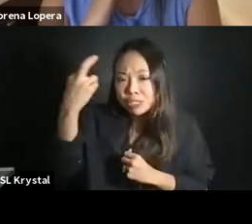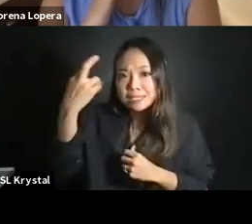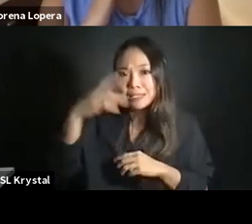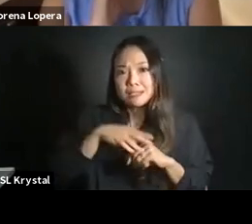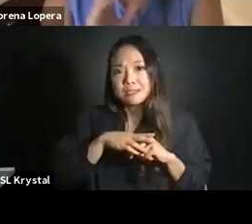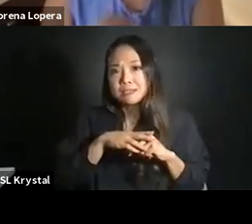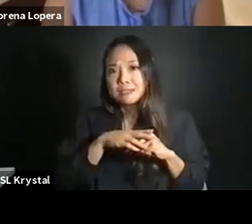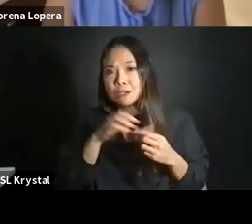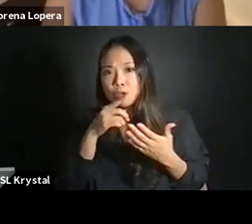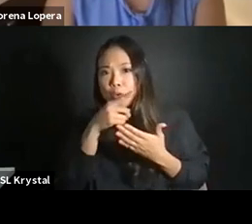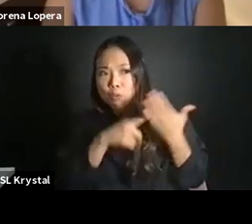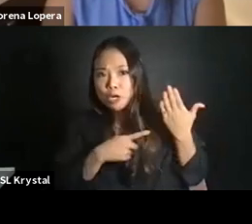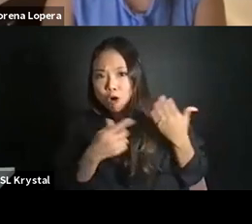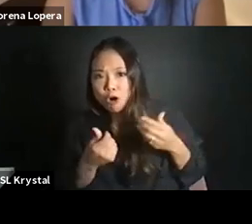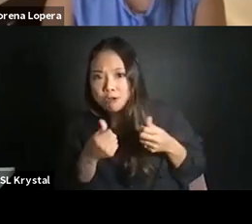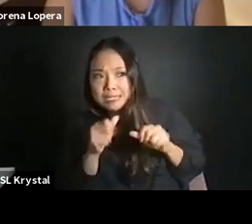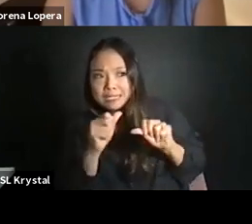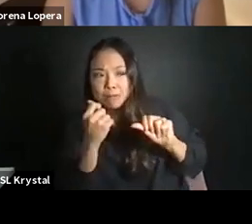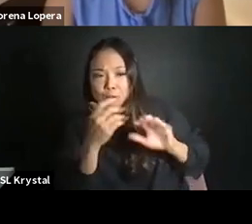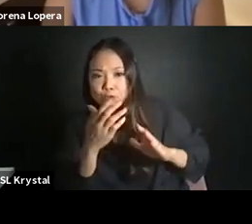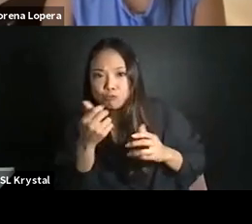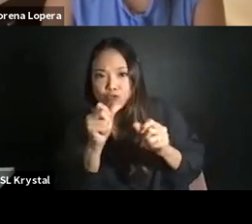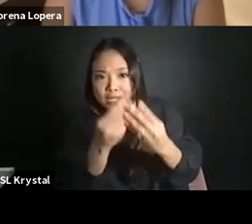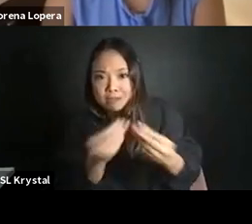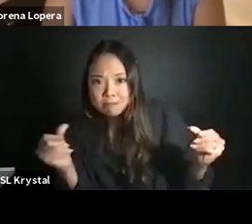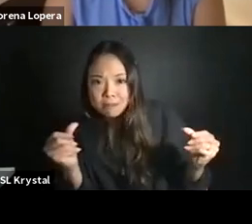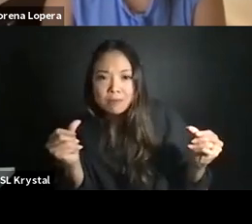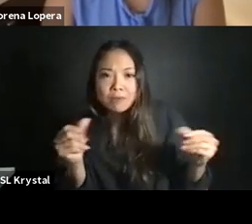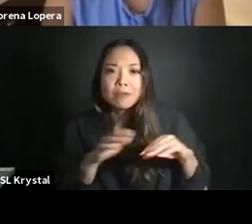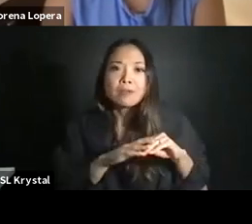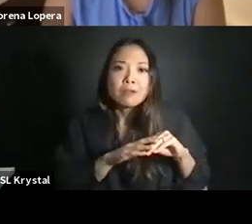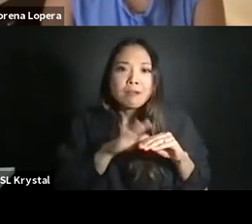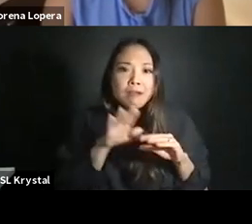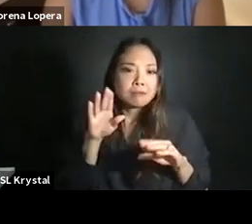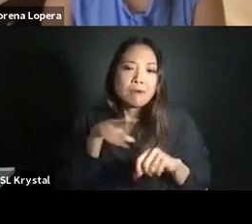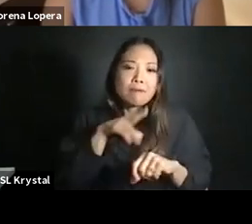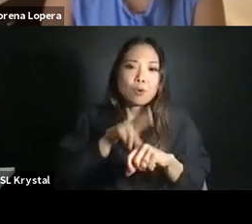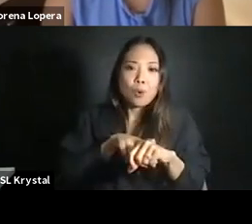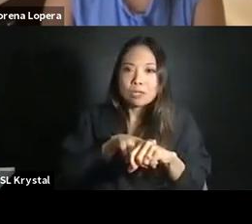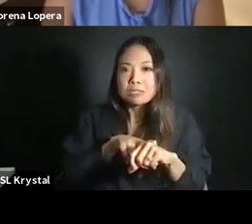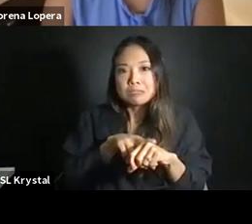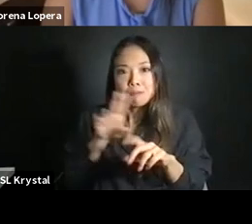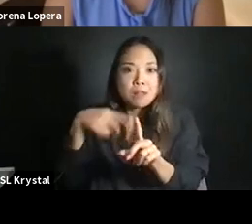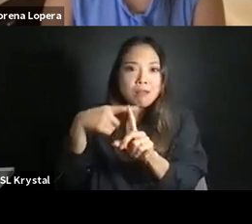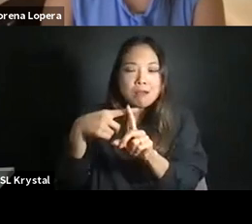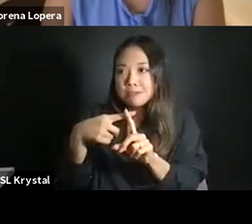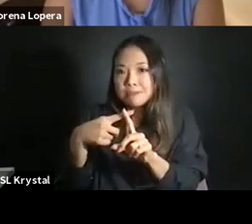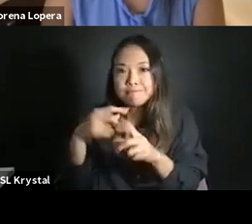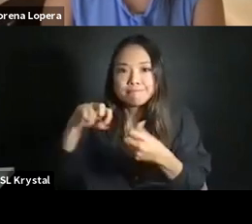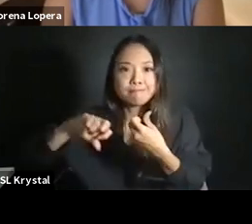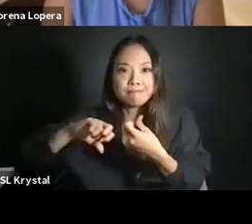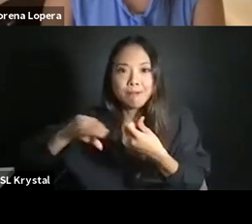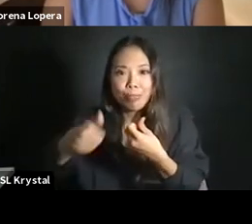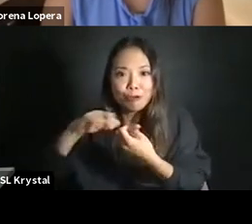attempts to change them in addition to losing you know the the the difficulty there's a lot of um